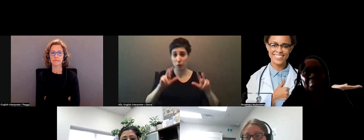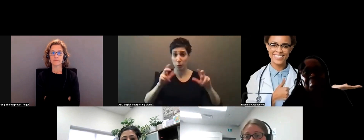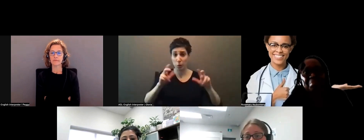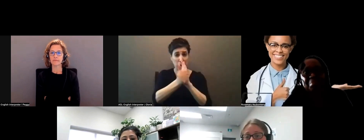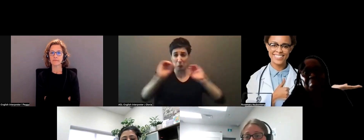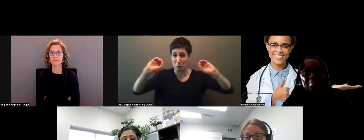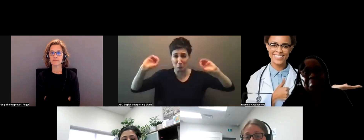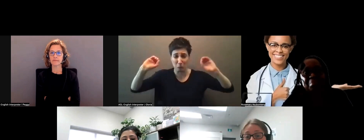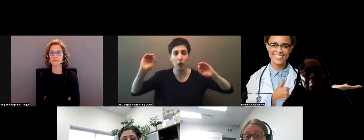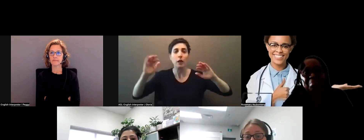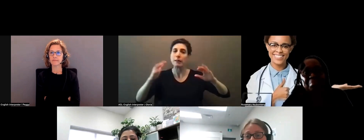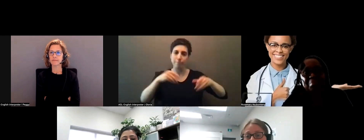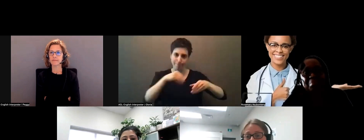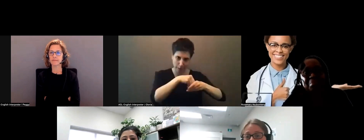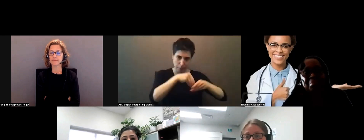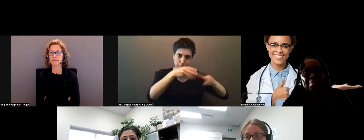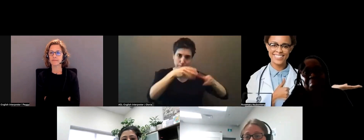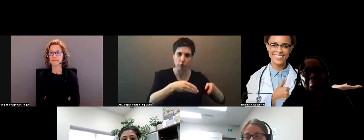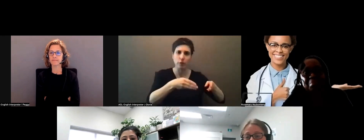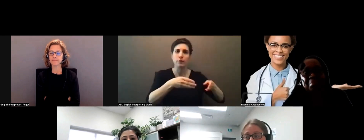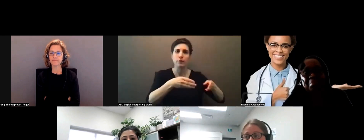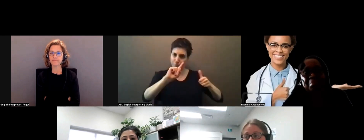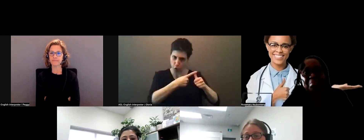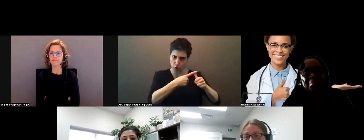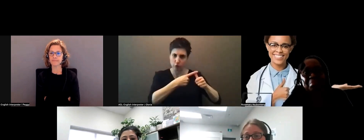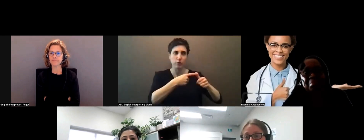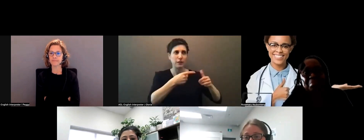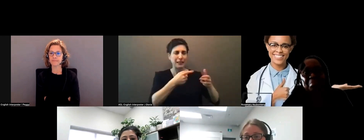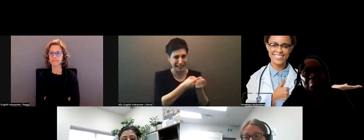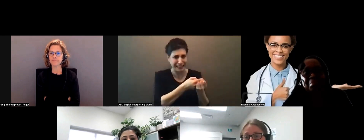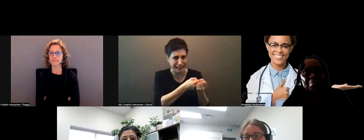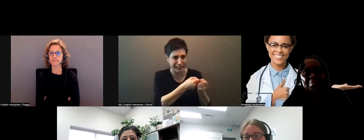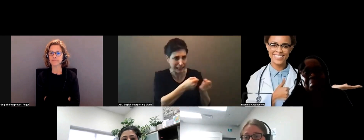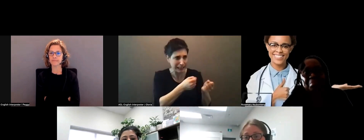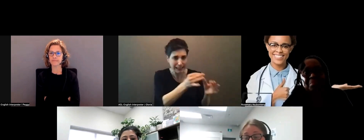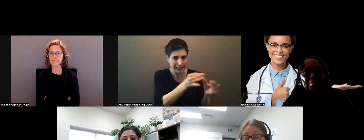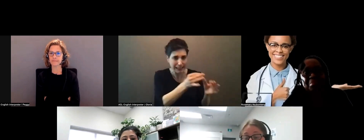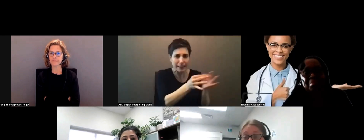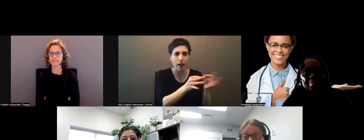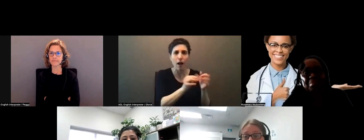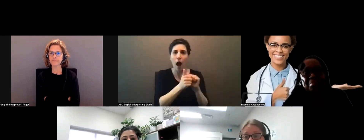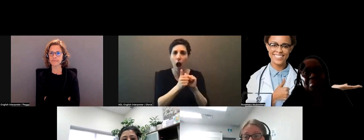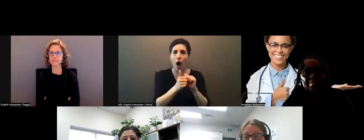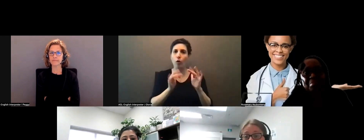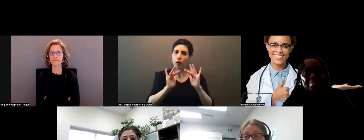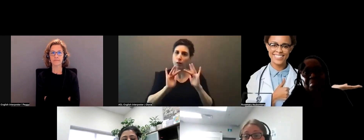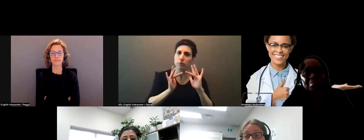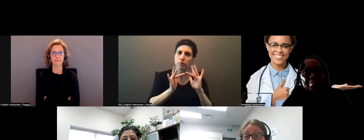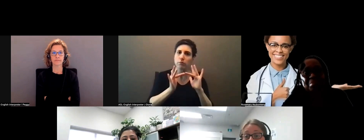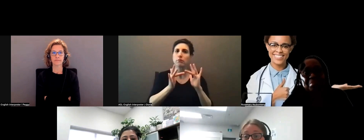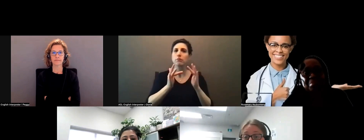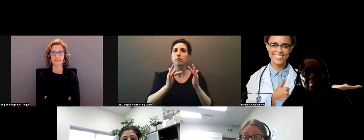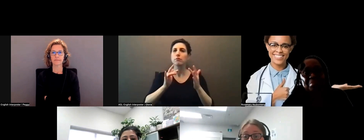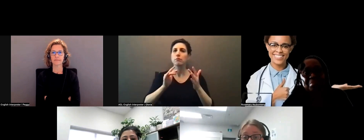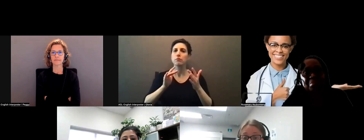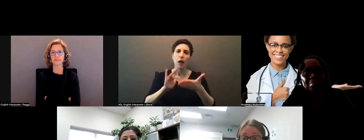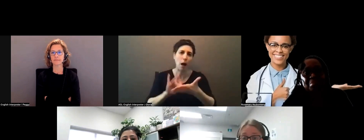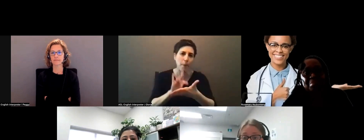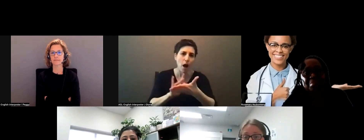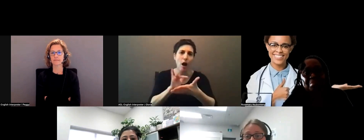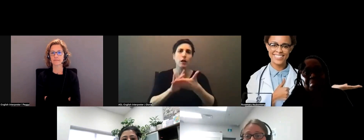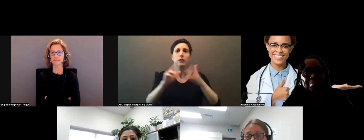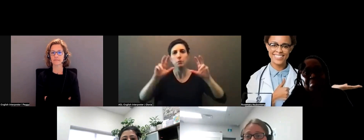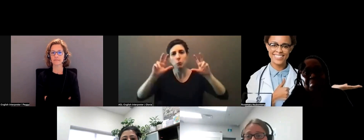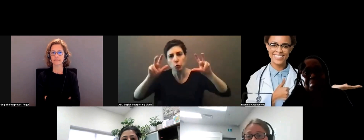in using like digital devices, and they needed one-on-one